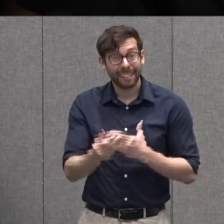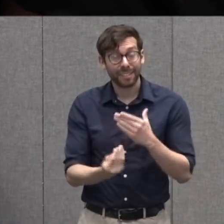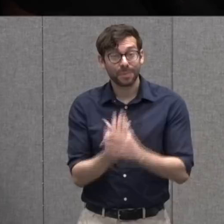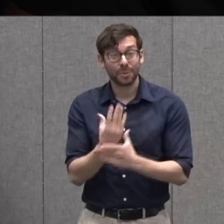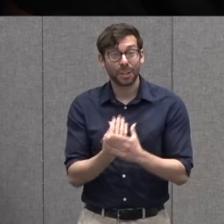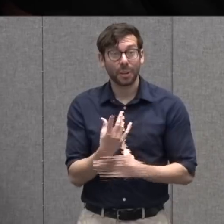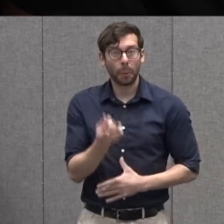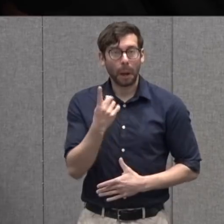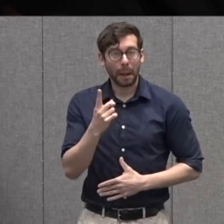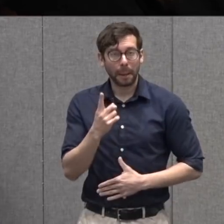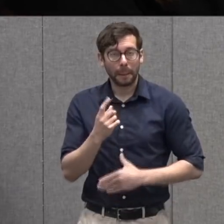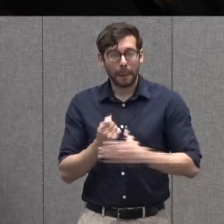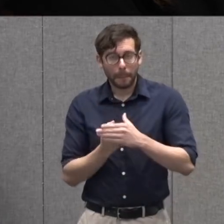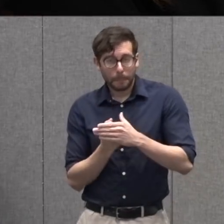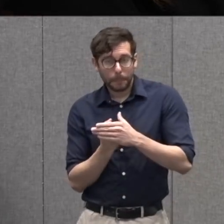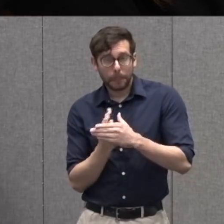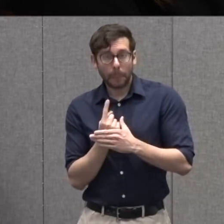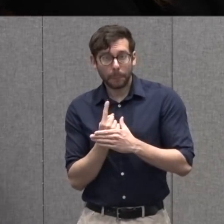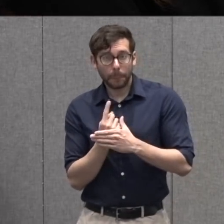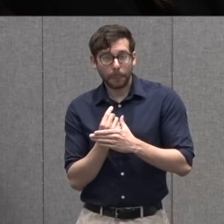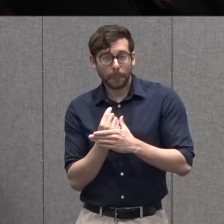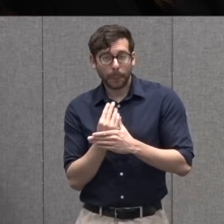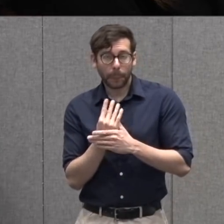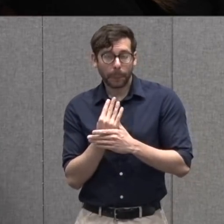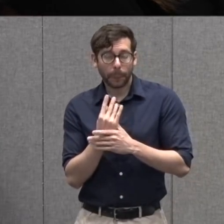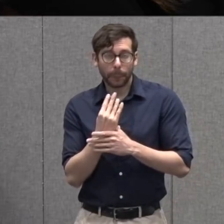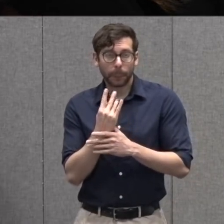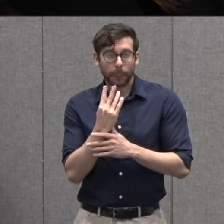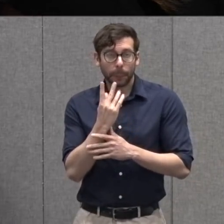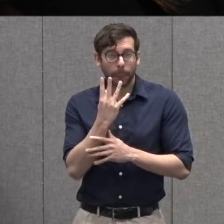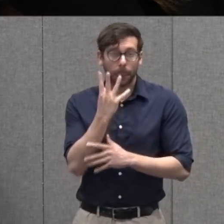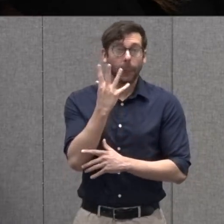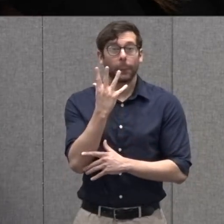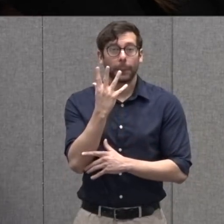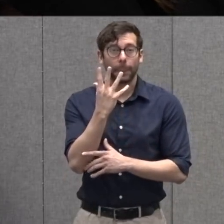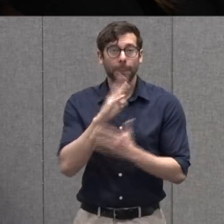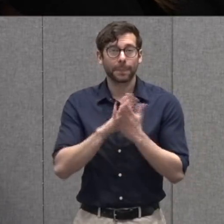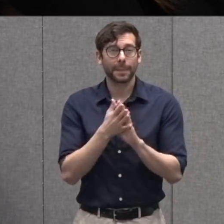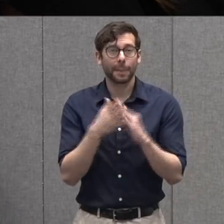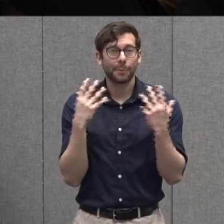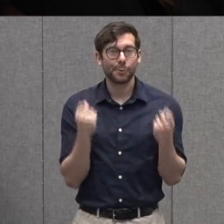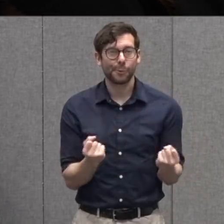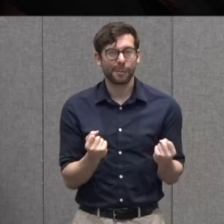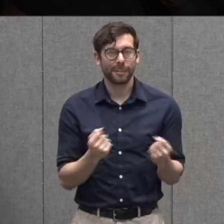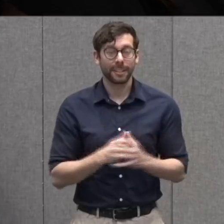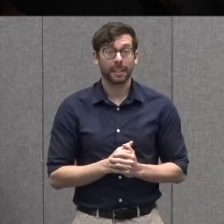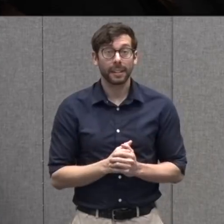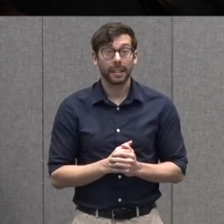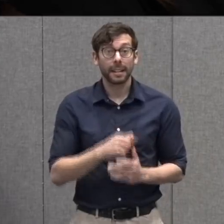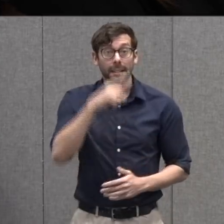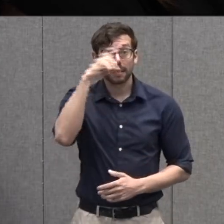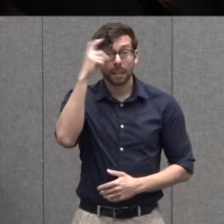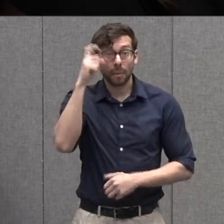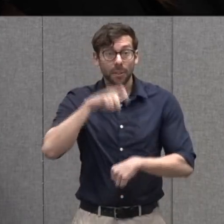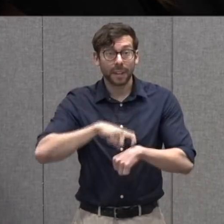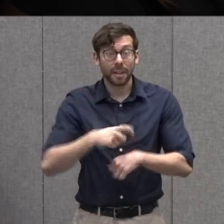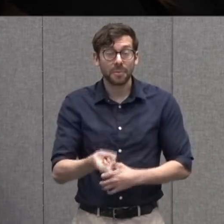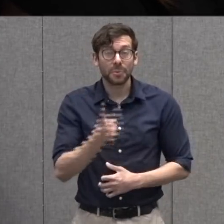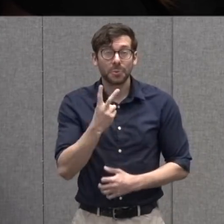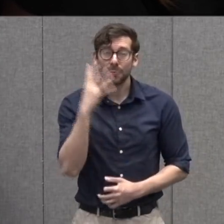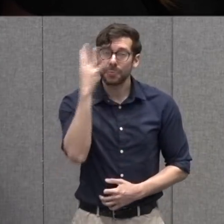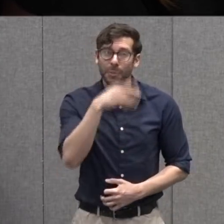and grew into a sturdy plant. In the summertime, 2 beautiful flowers bloomed on the